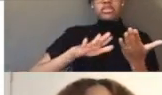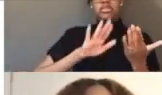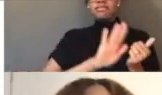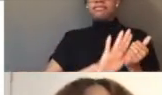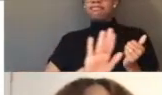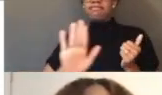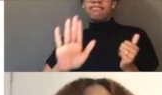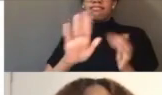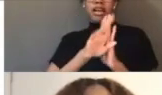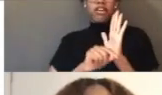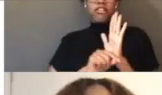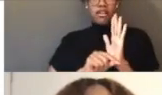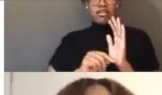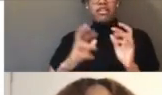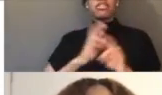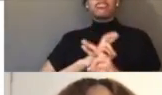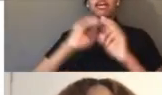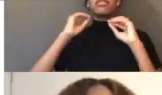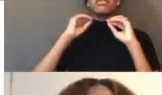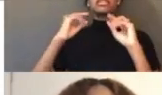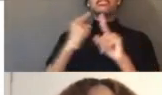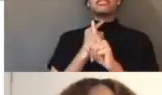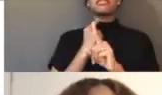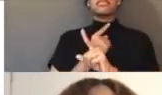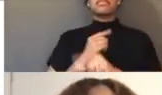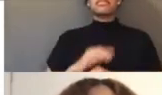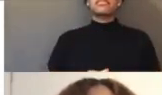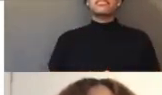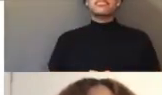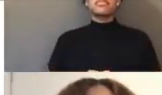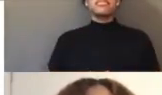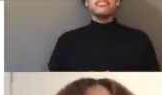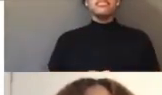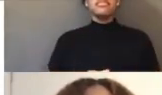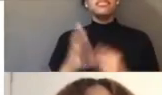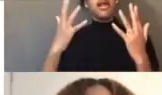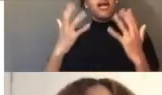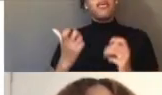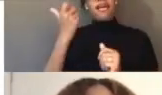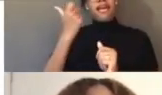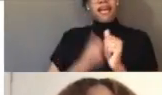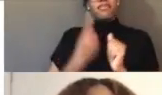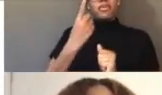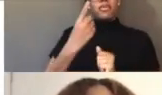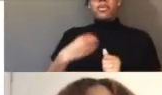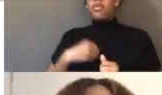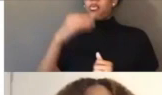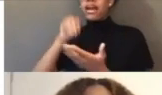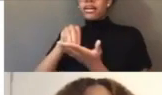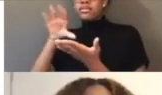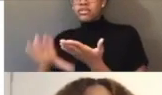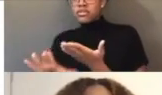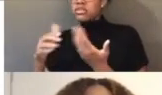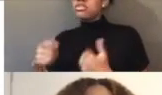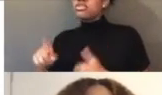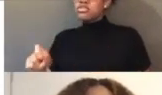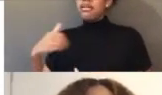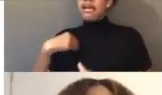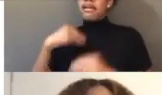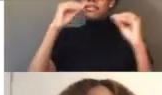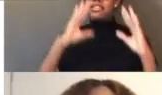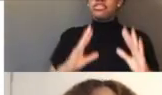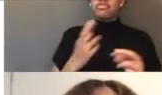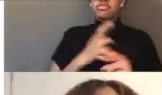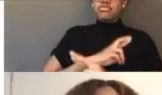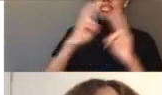deserve schools that will think about how race plays with learning, everyone's learning. White students especially deserve to have teachers who will empower them as